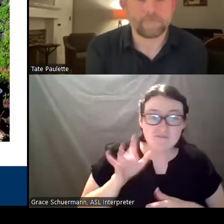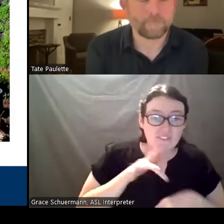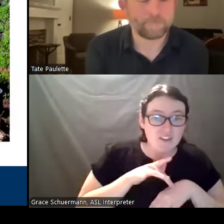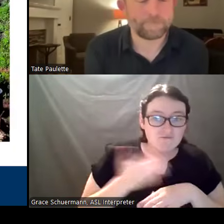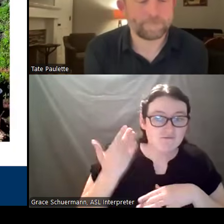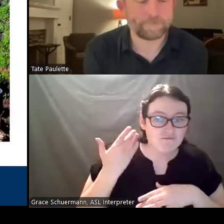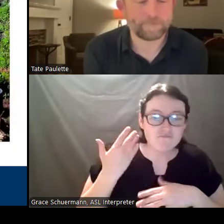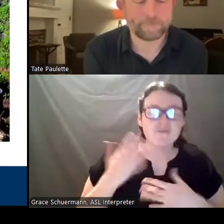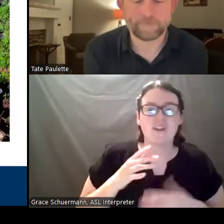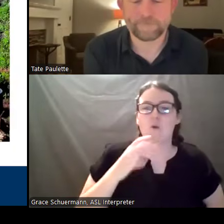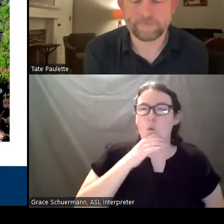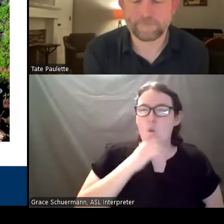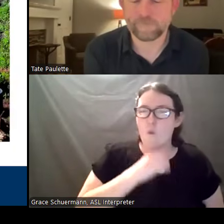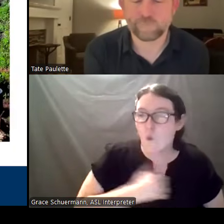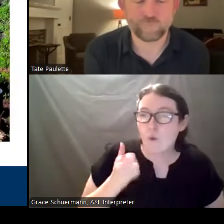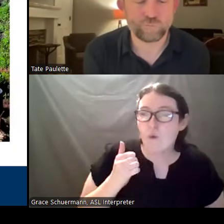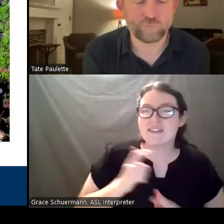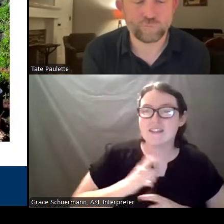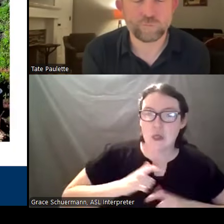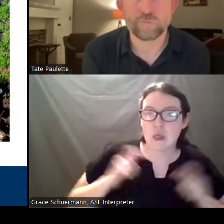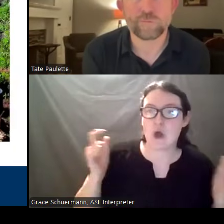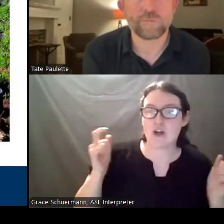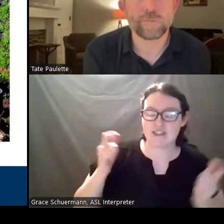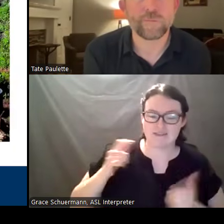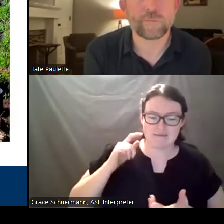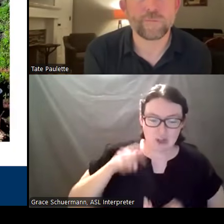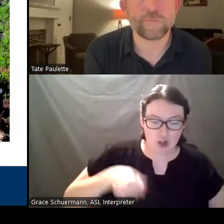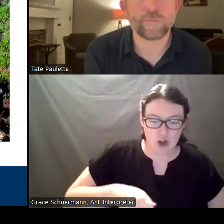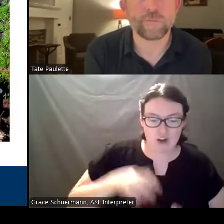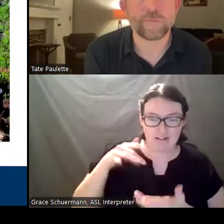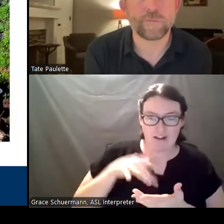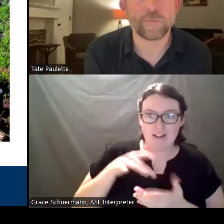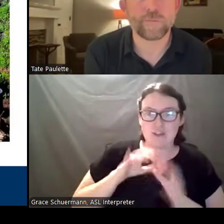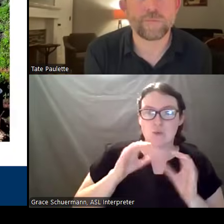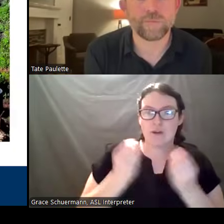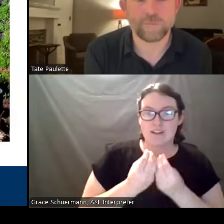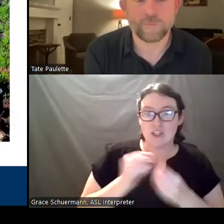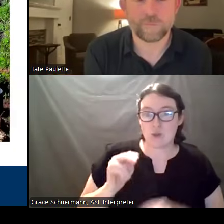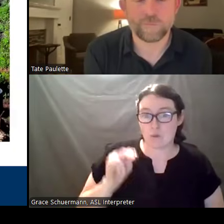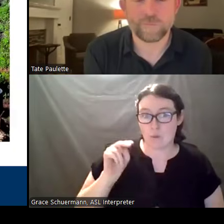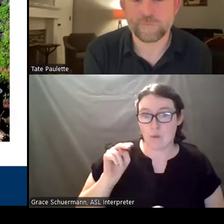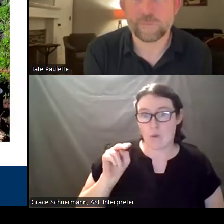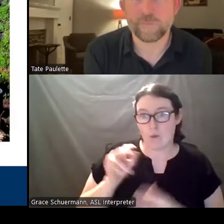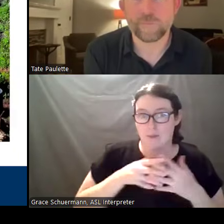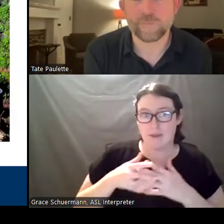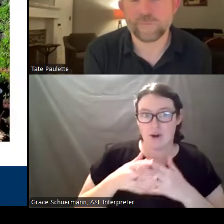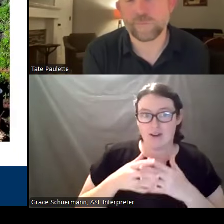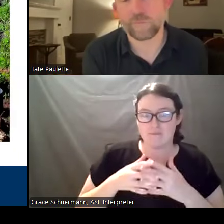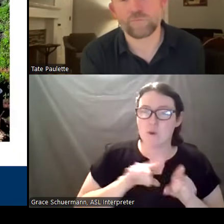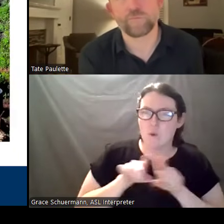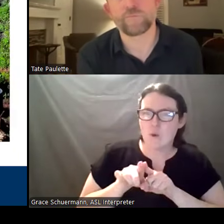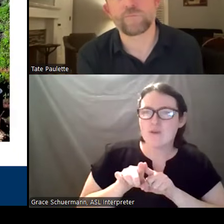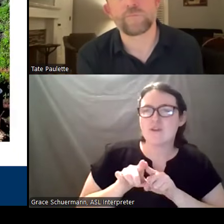AIA is the oldest and largest archaeological organization in North America, but more importantly, it is an organization